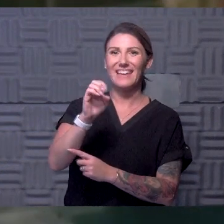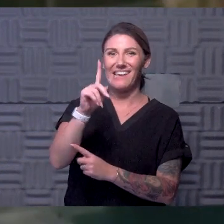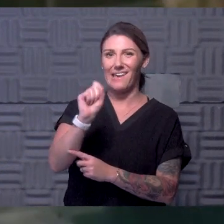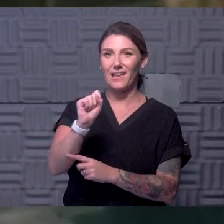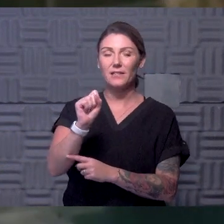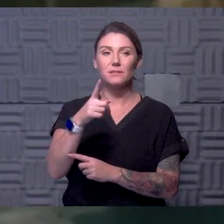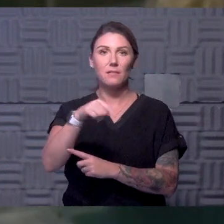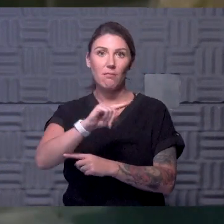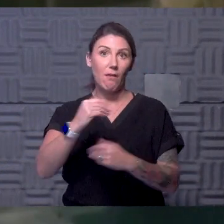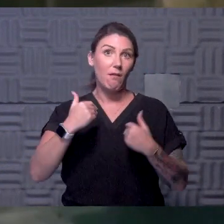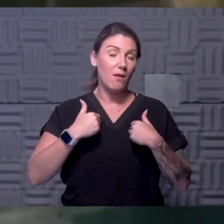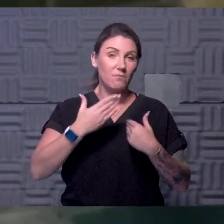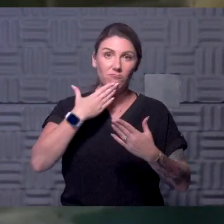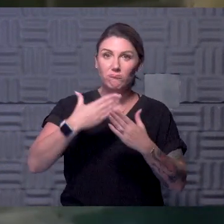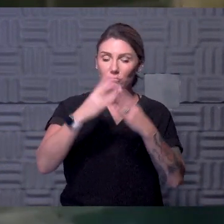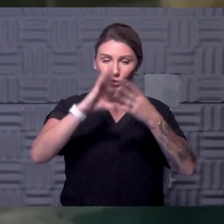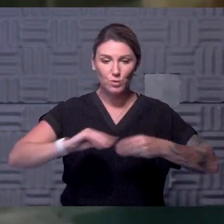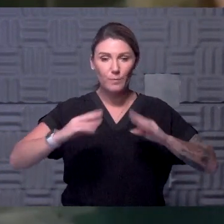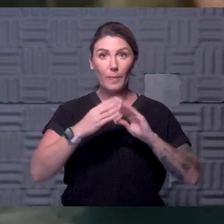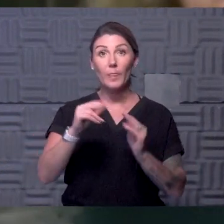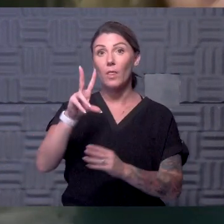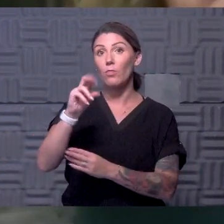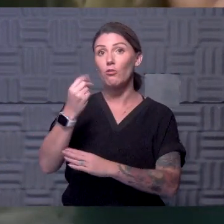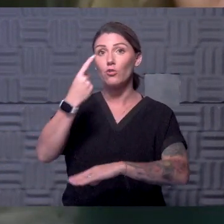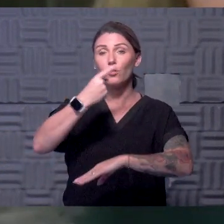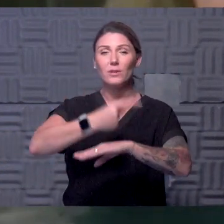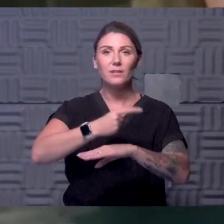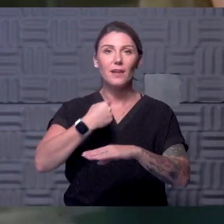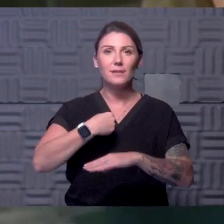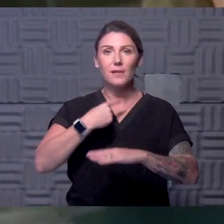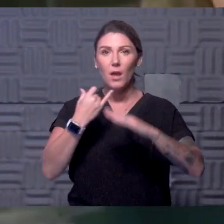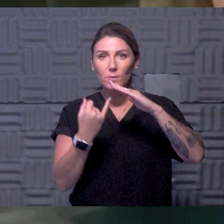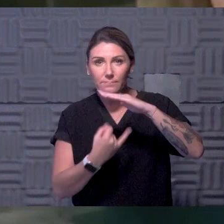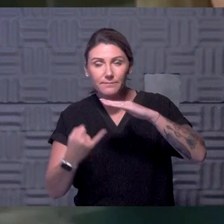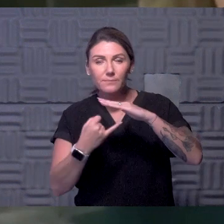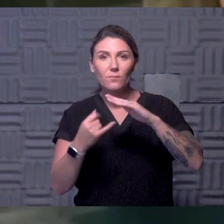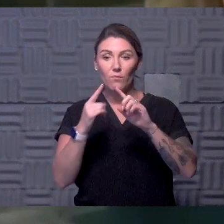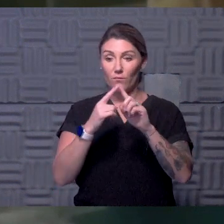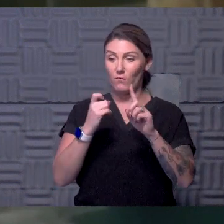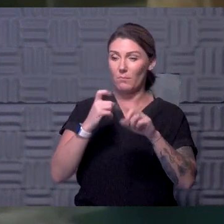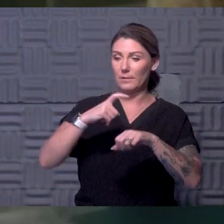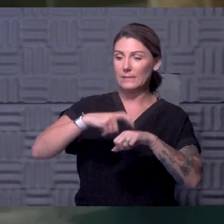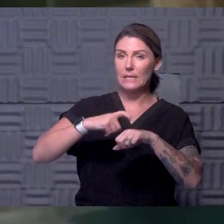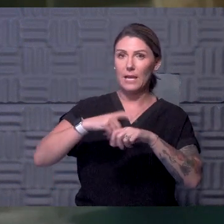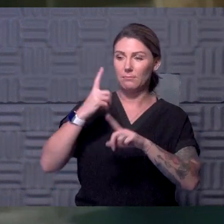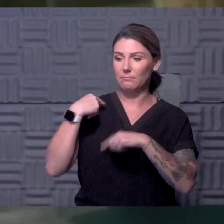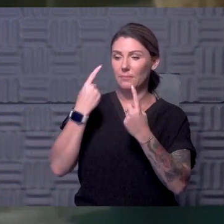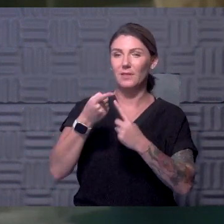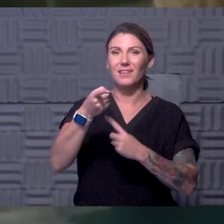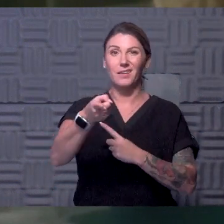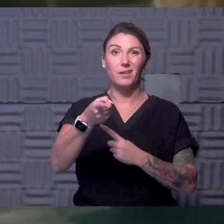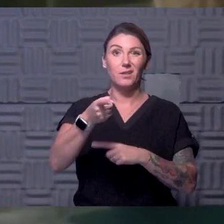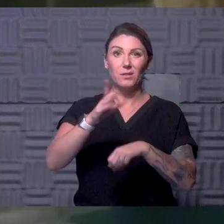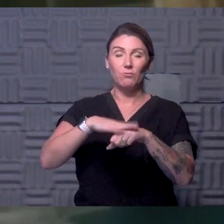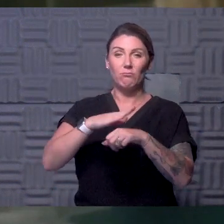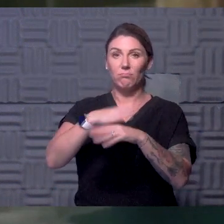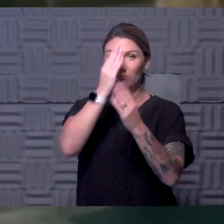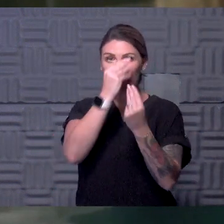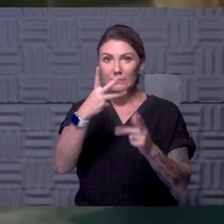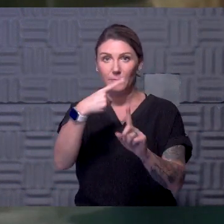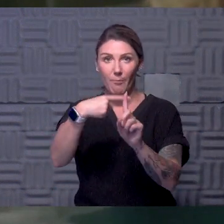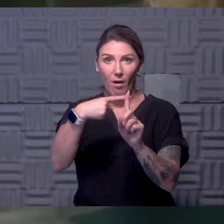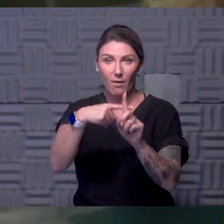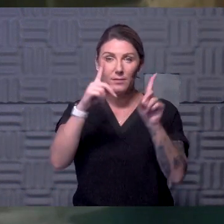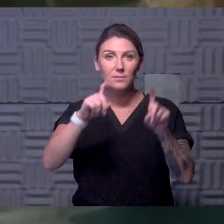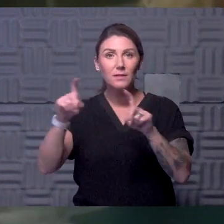It was 30 days I was quarantined from the time we were notified that he was positive, and